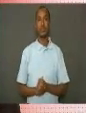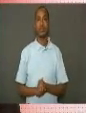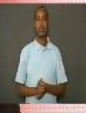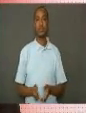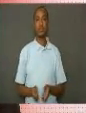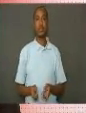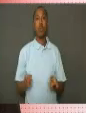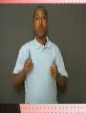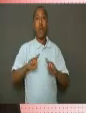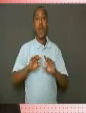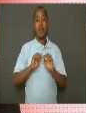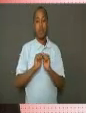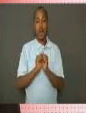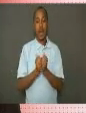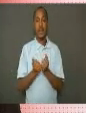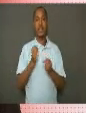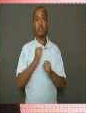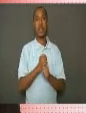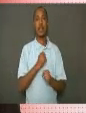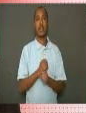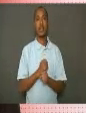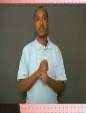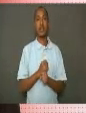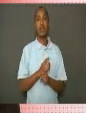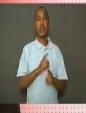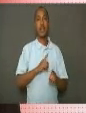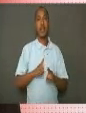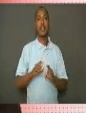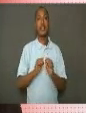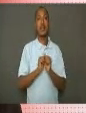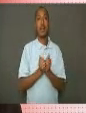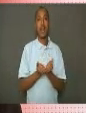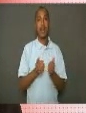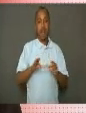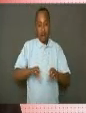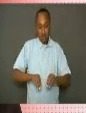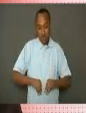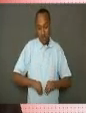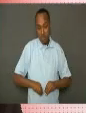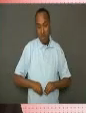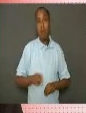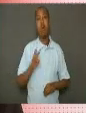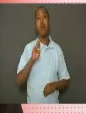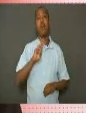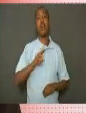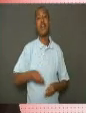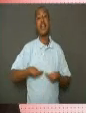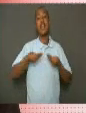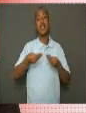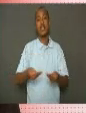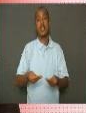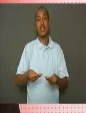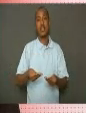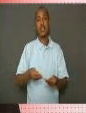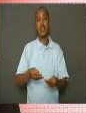When bread is baked, does the bread absorb or